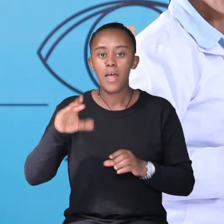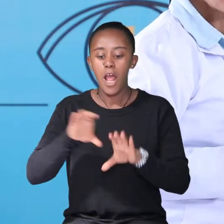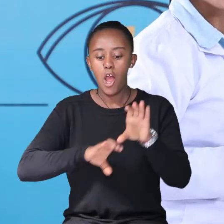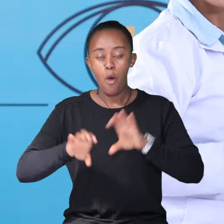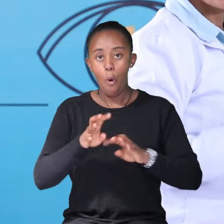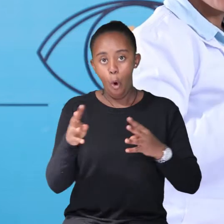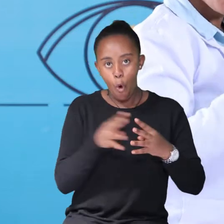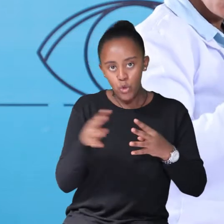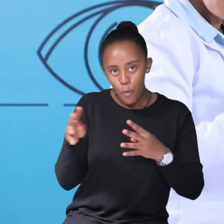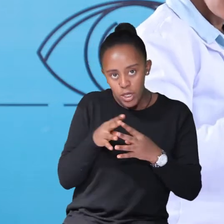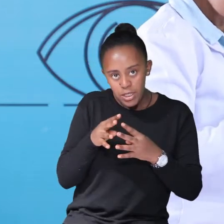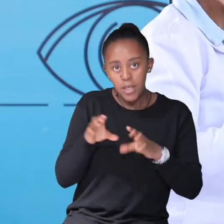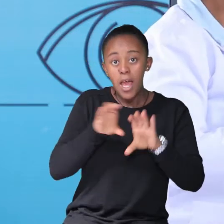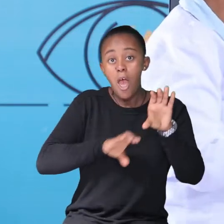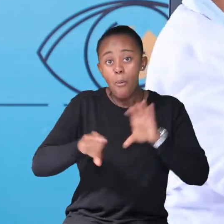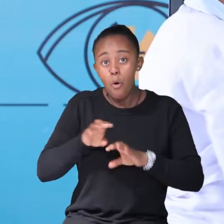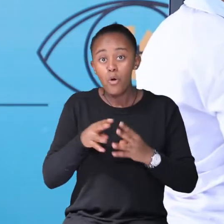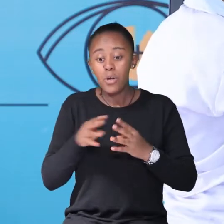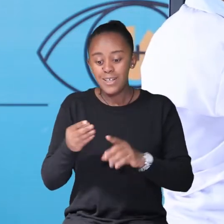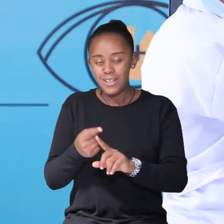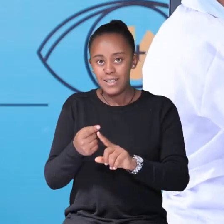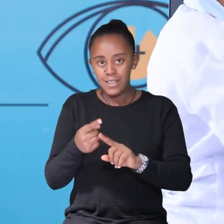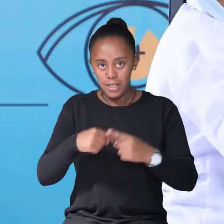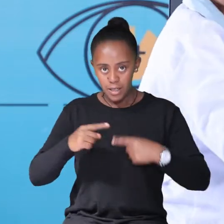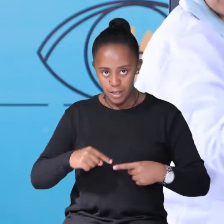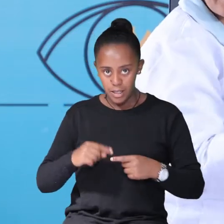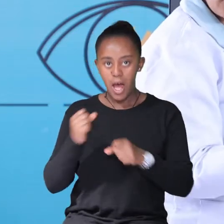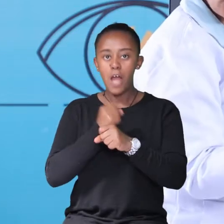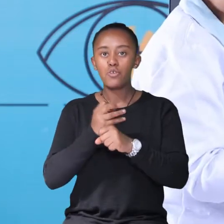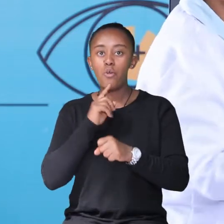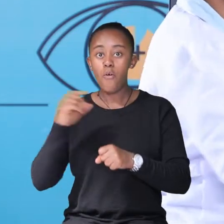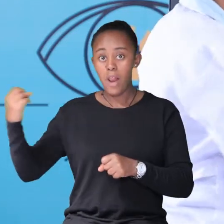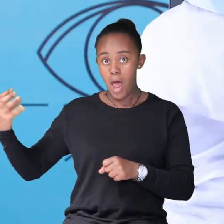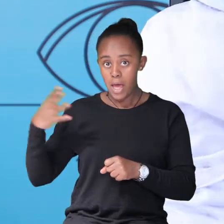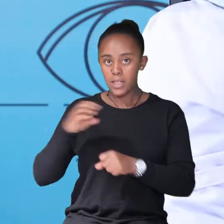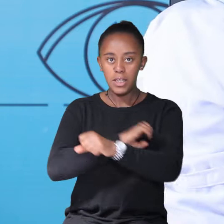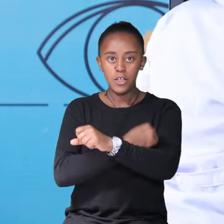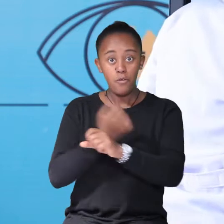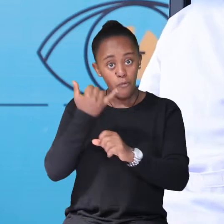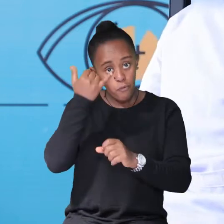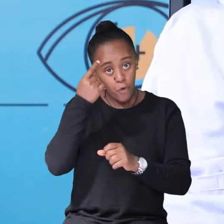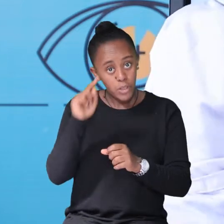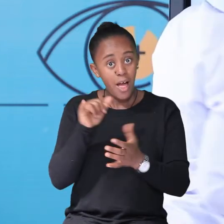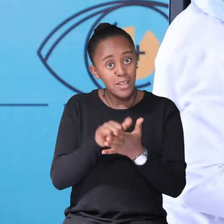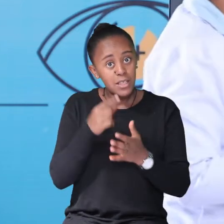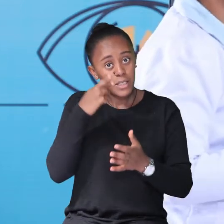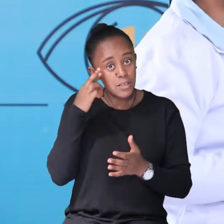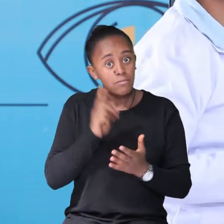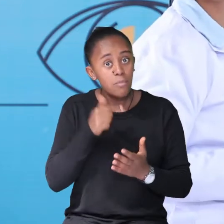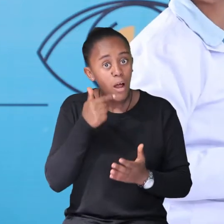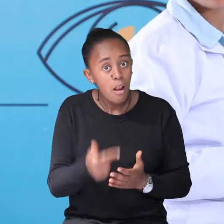chemosmosis, but chemosmosis is derived by the action of light energy. For that reason, the process is known